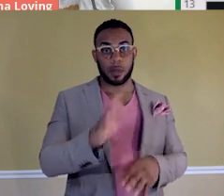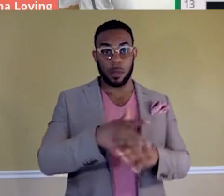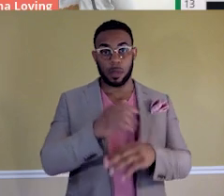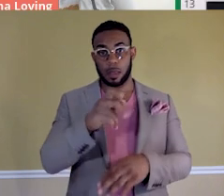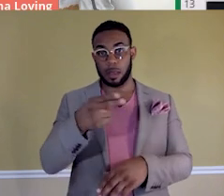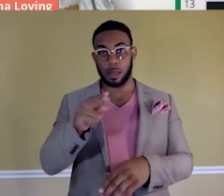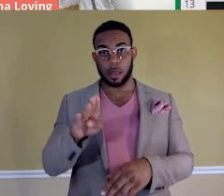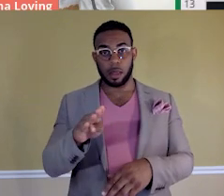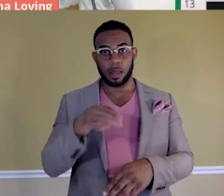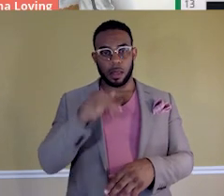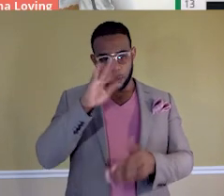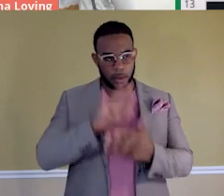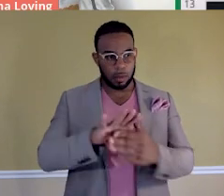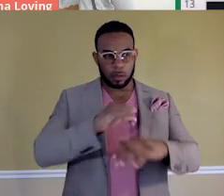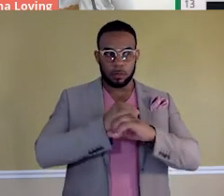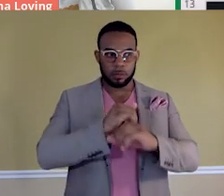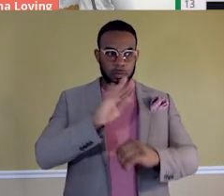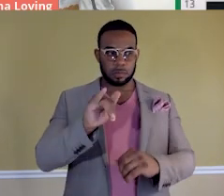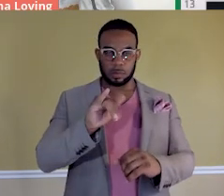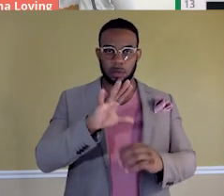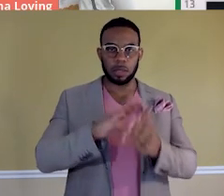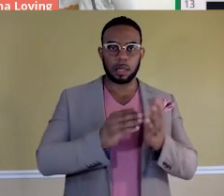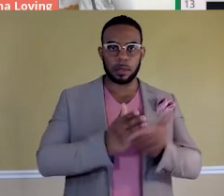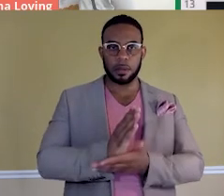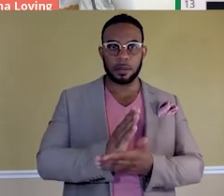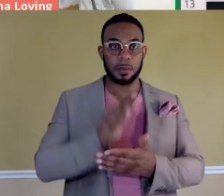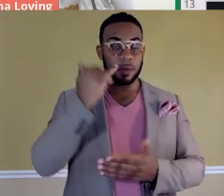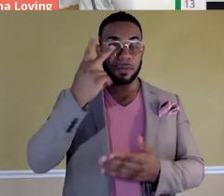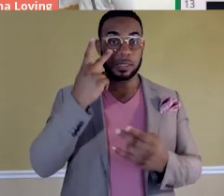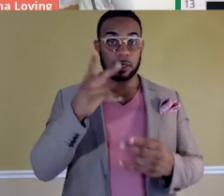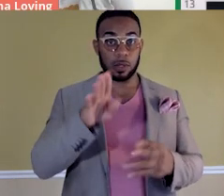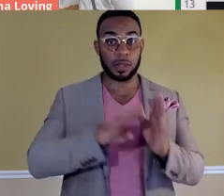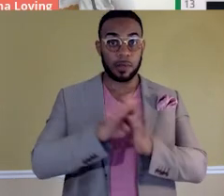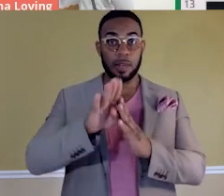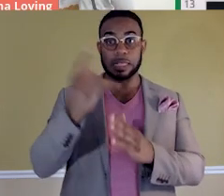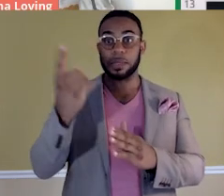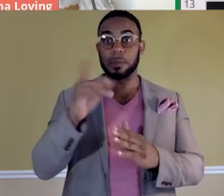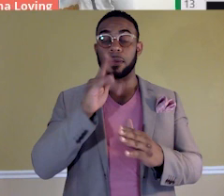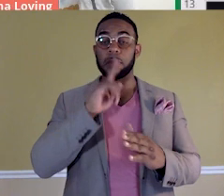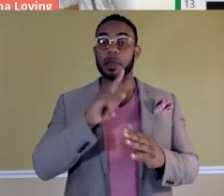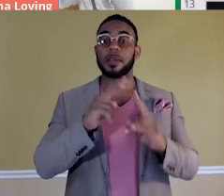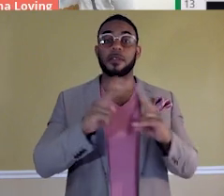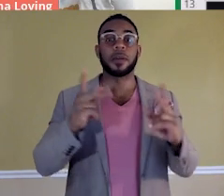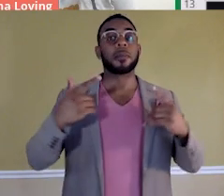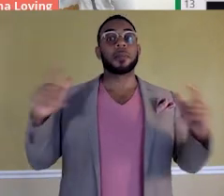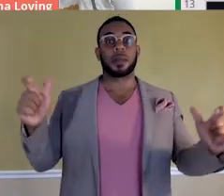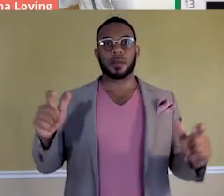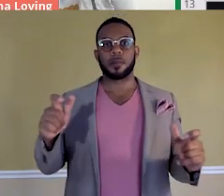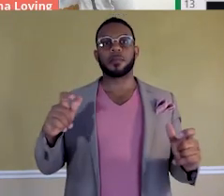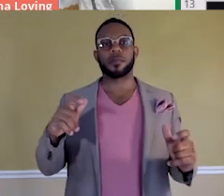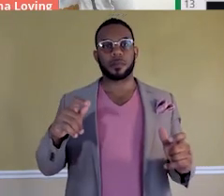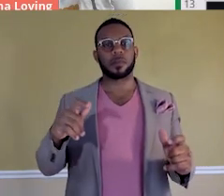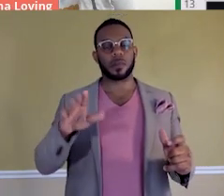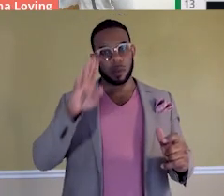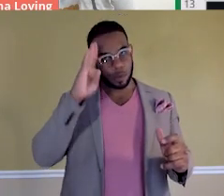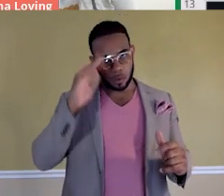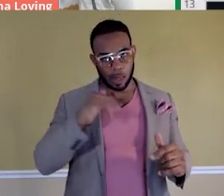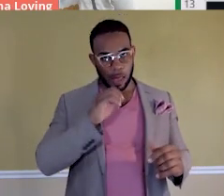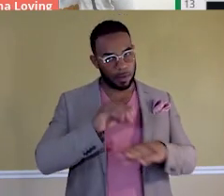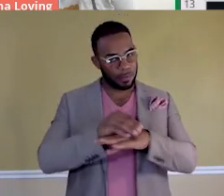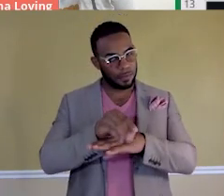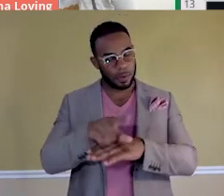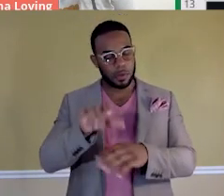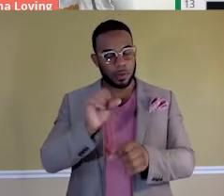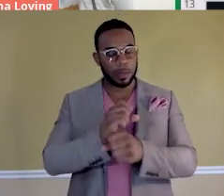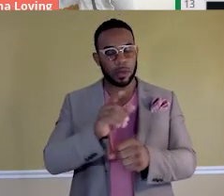GitHub, I believe you're protected by copyrights. But if you see that you're developing something that's going to be very big, you alone know this, I would advise